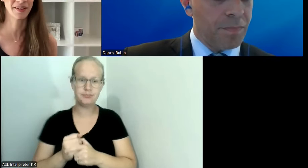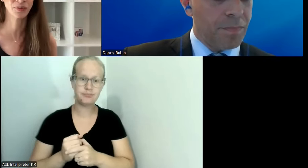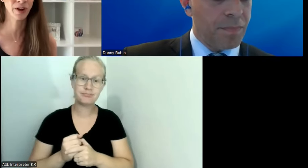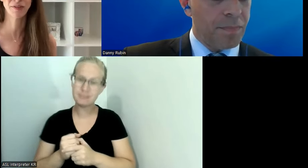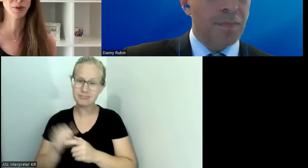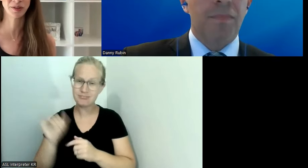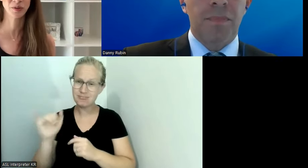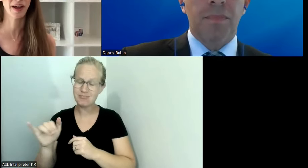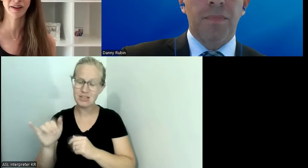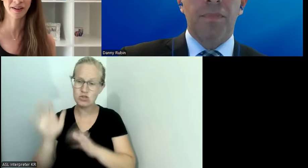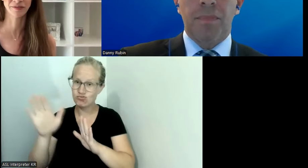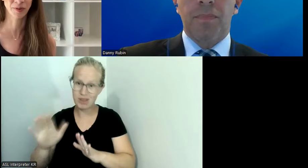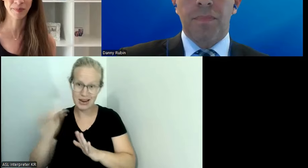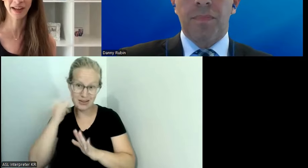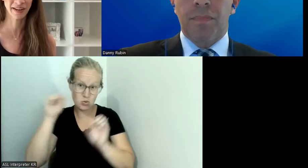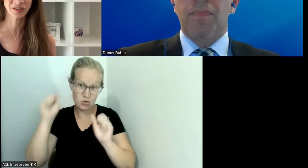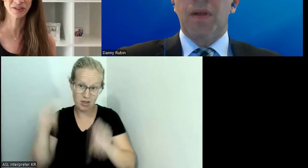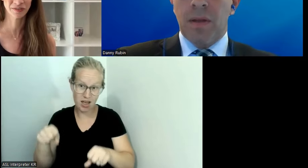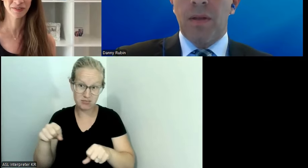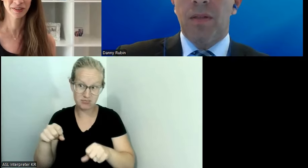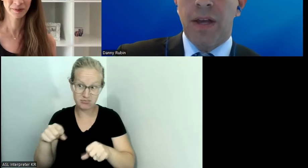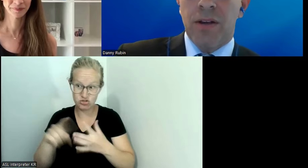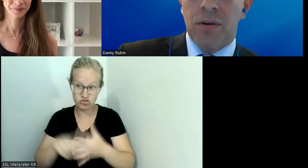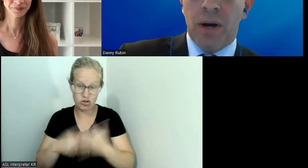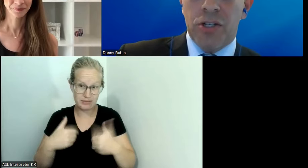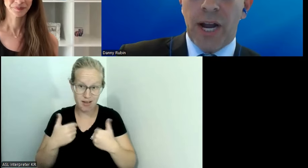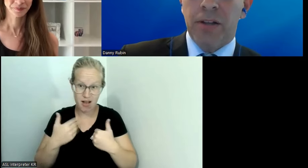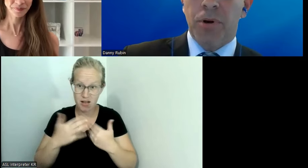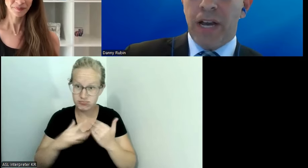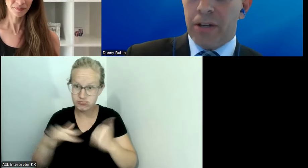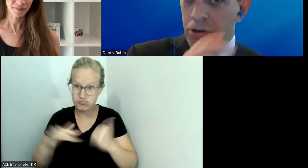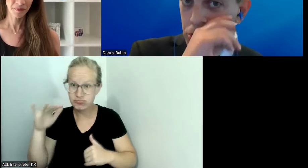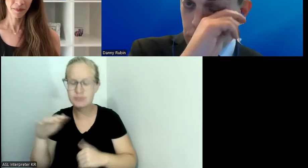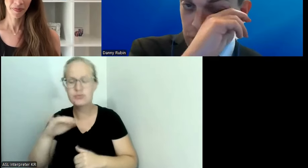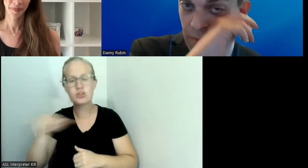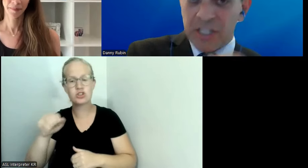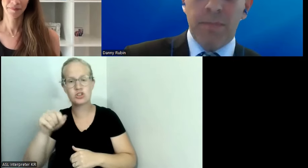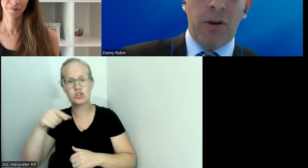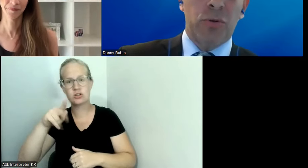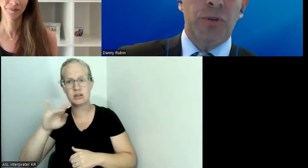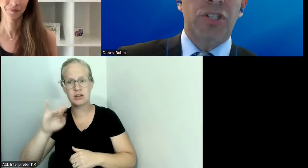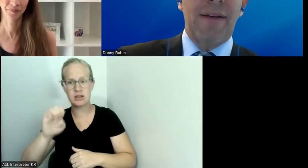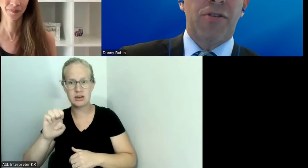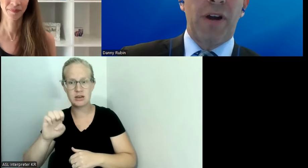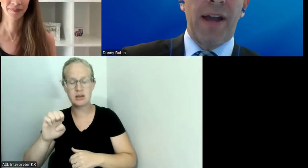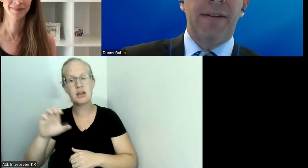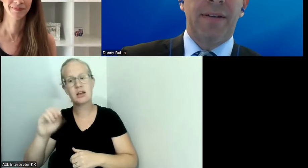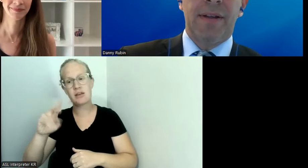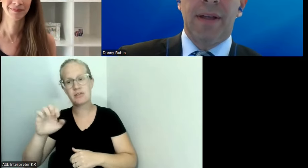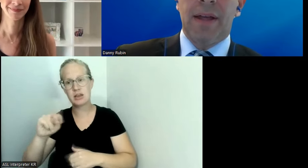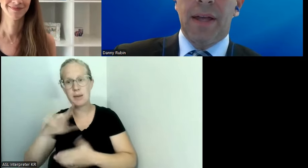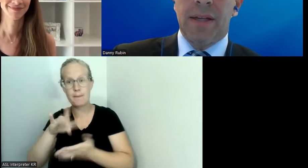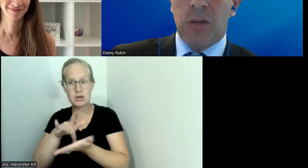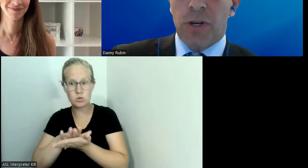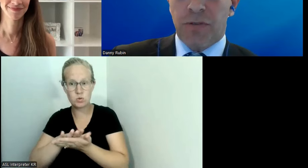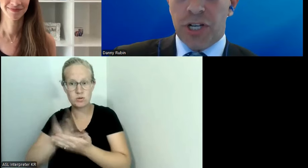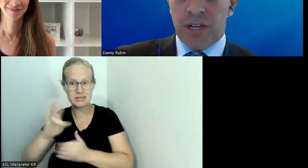are, I mean, that great. you can do that from that age. Thank you. Jacqueline Burdett and her students, Covington middle school, seventh grade,